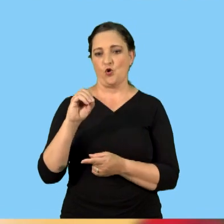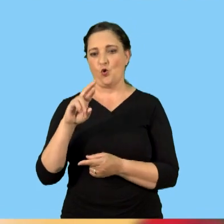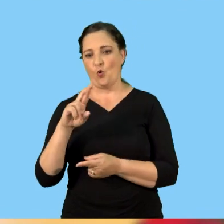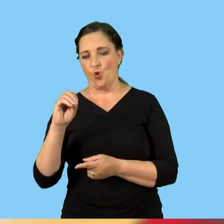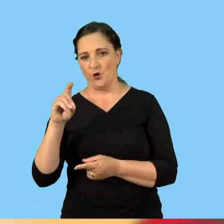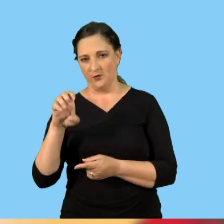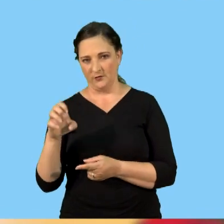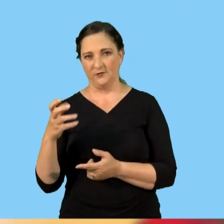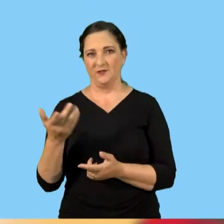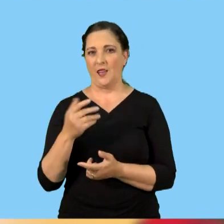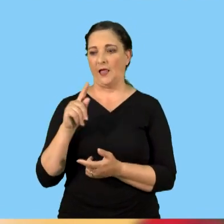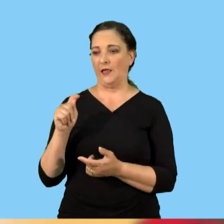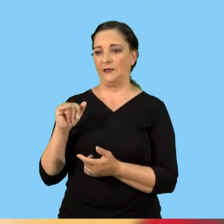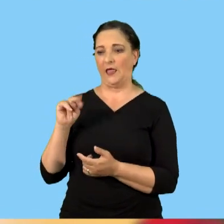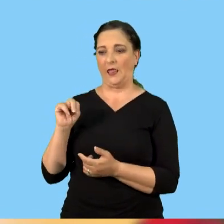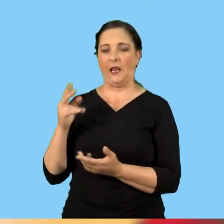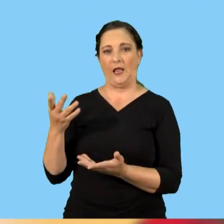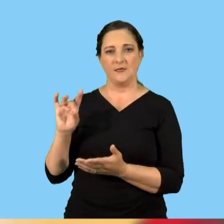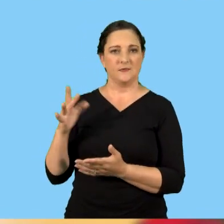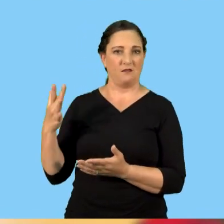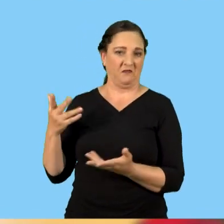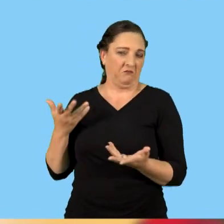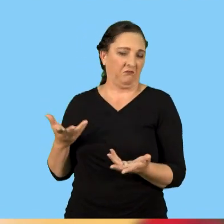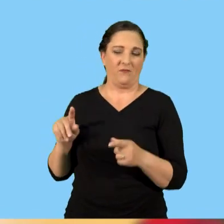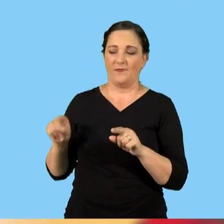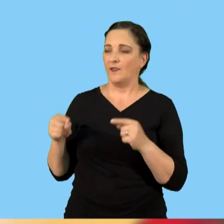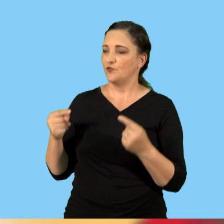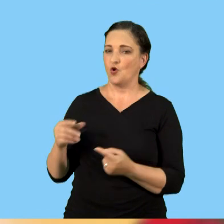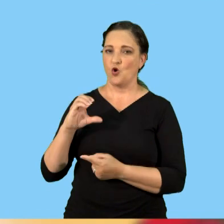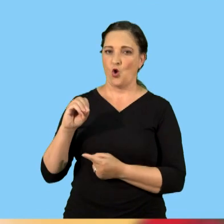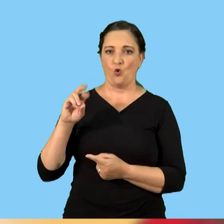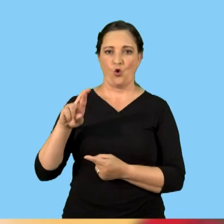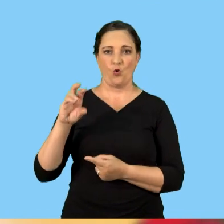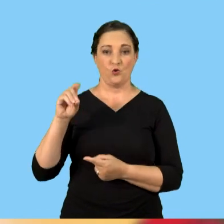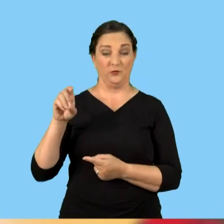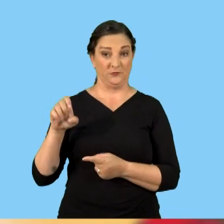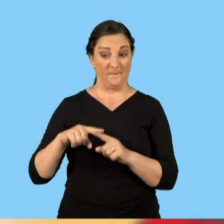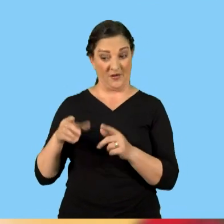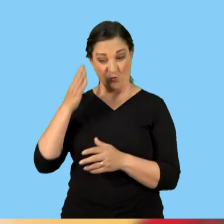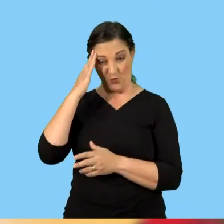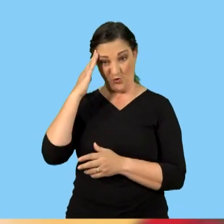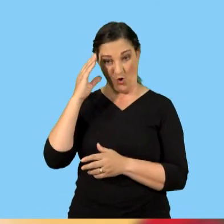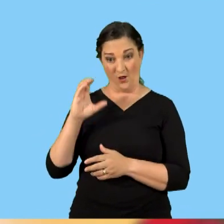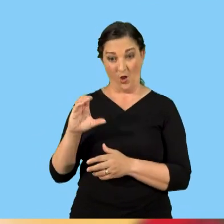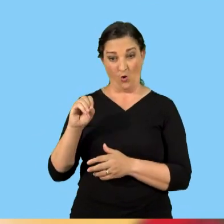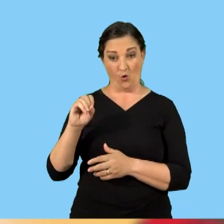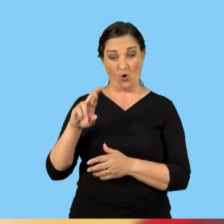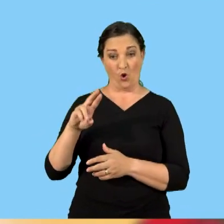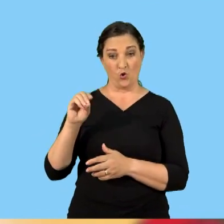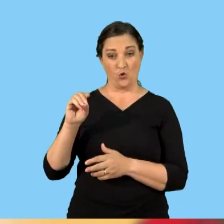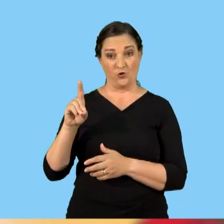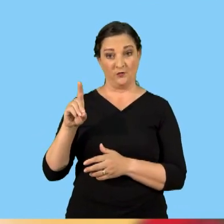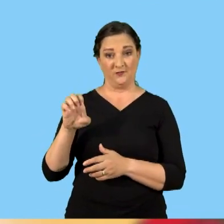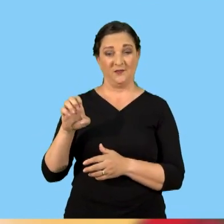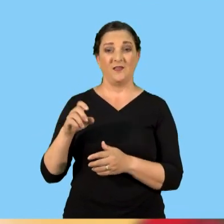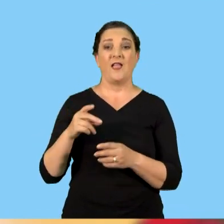corrode. For instance, we've used our example here, tin and silver. Those are not able to corrode. And we also know that corrosion